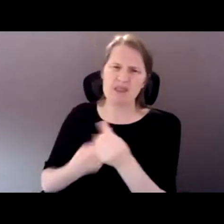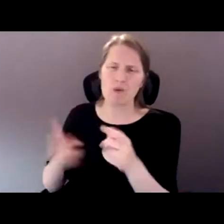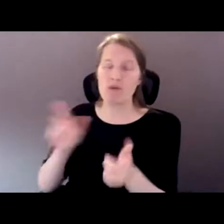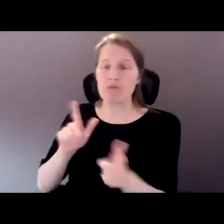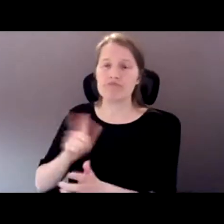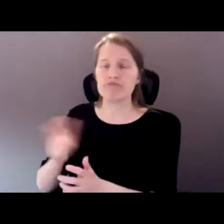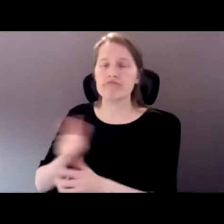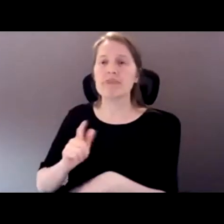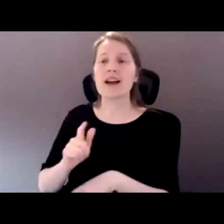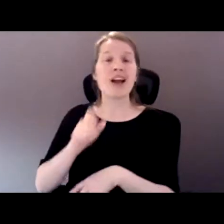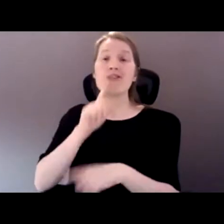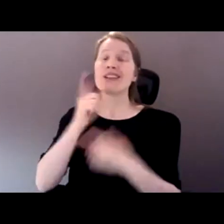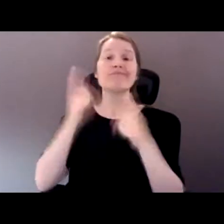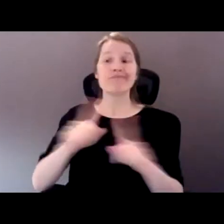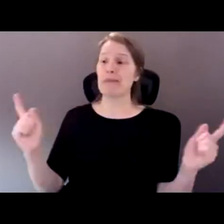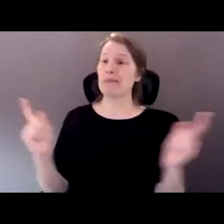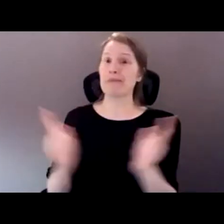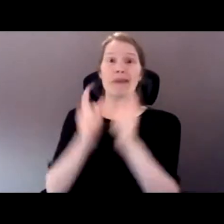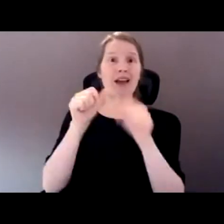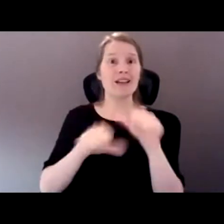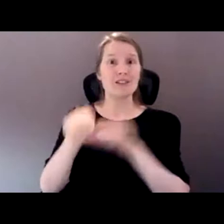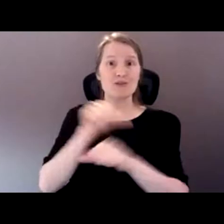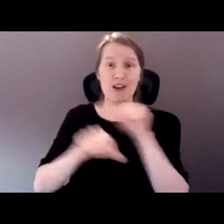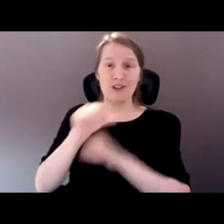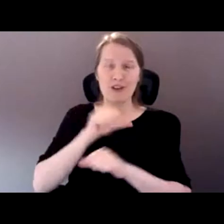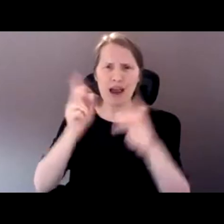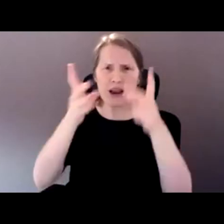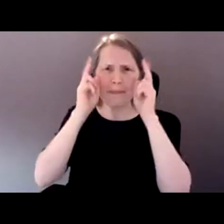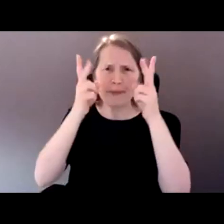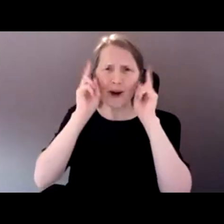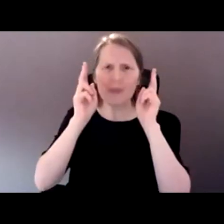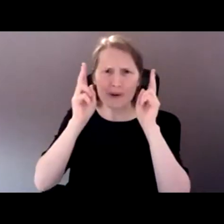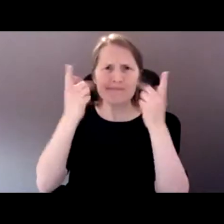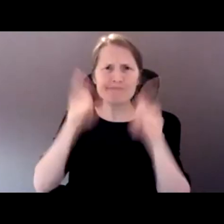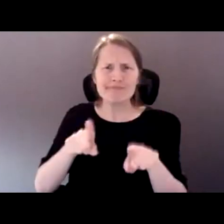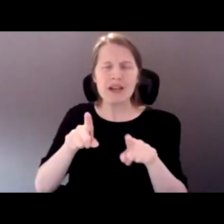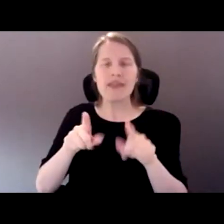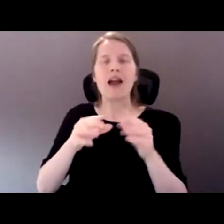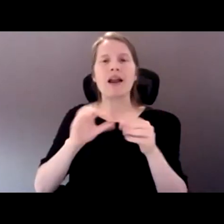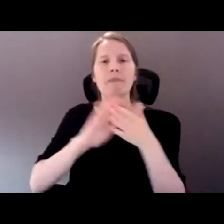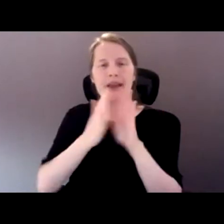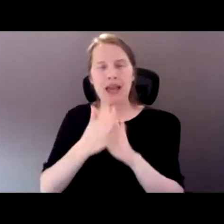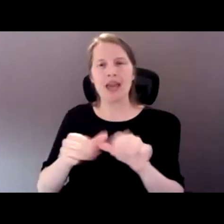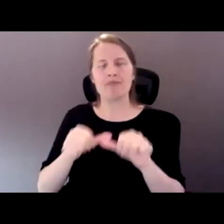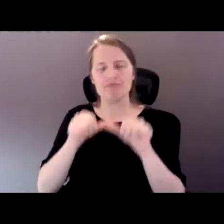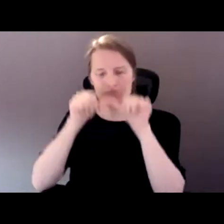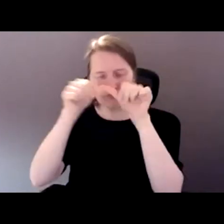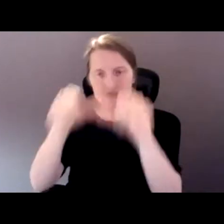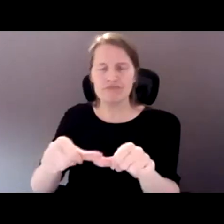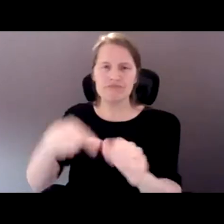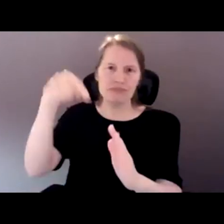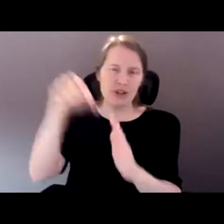chance encounter between Giessen and Morton at a barber shop that led to a deep and long and meaningful